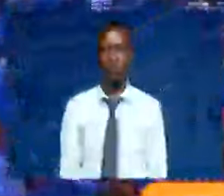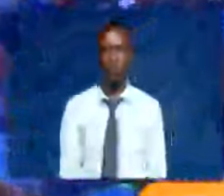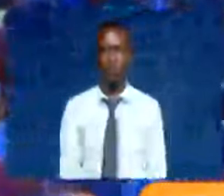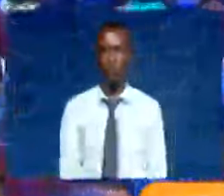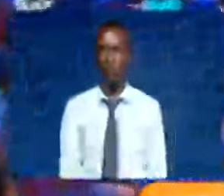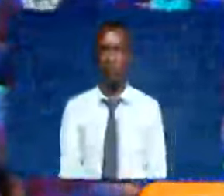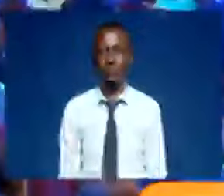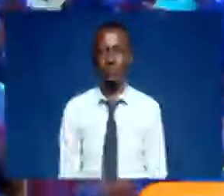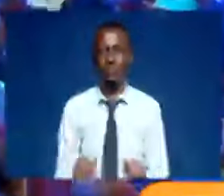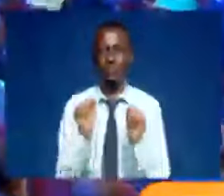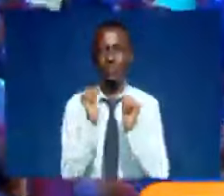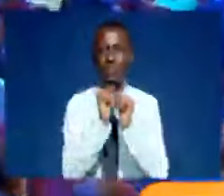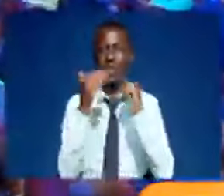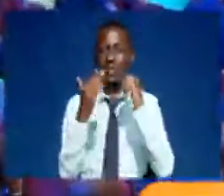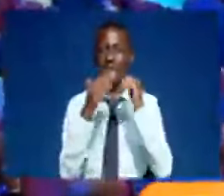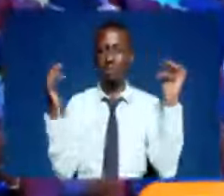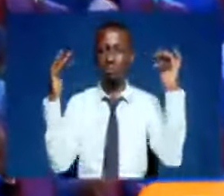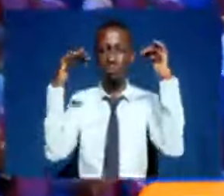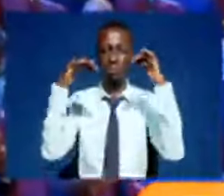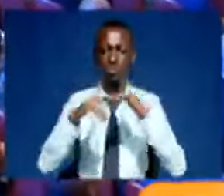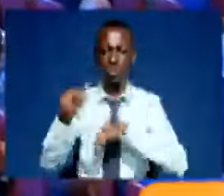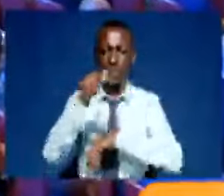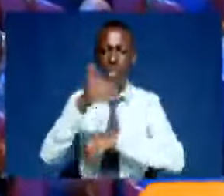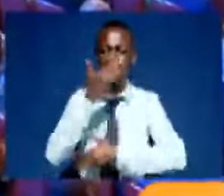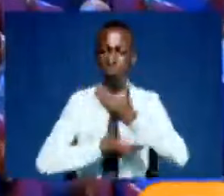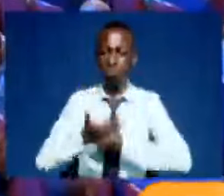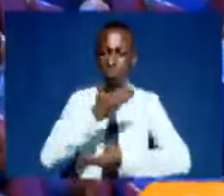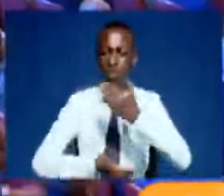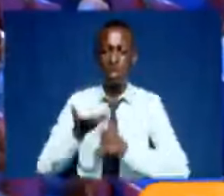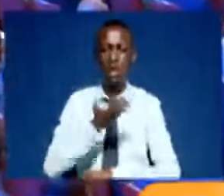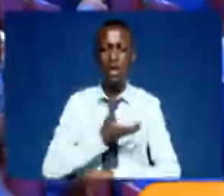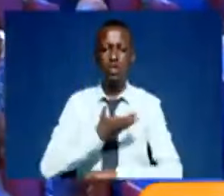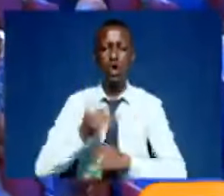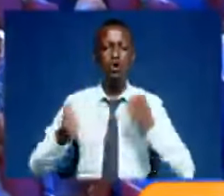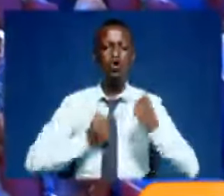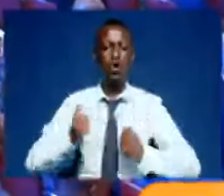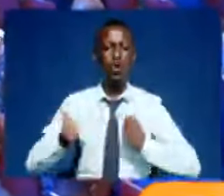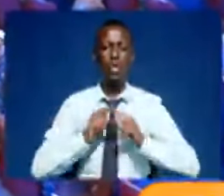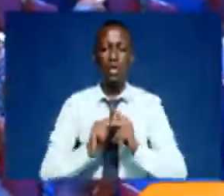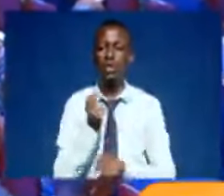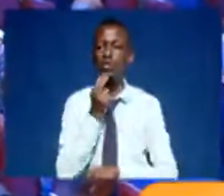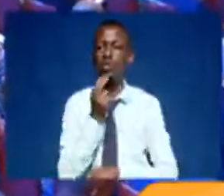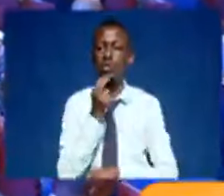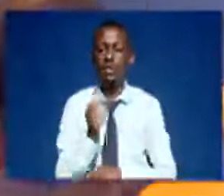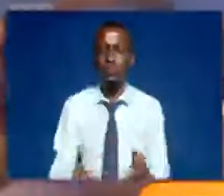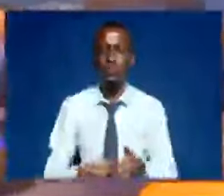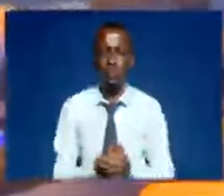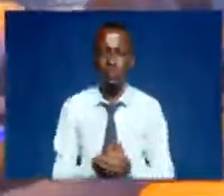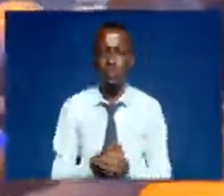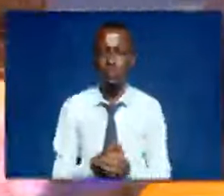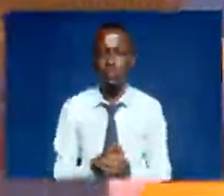The 19th edition of Rwanda's National Dialogue Council commenced Tuesday at the Kigali Convention